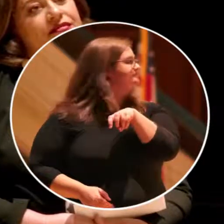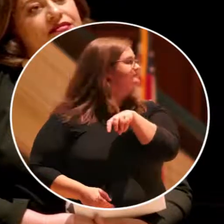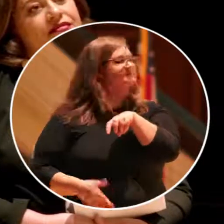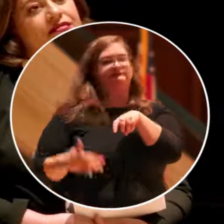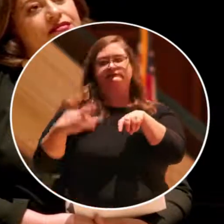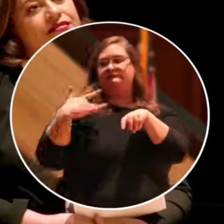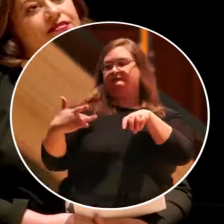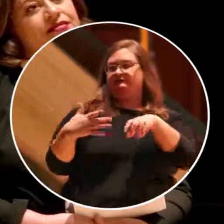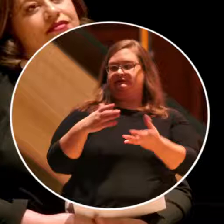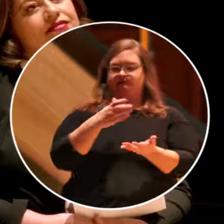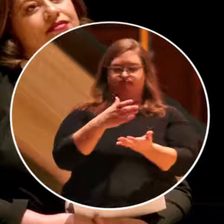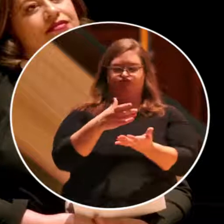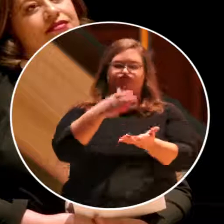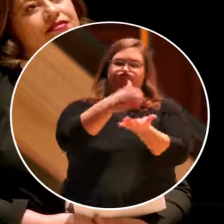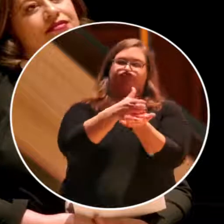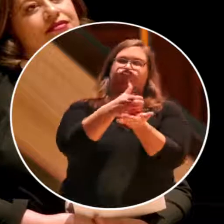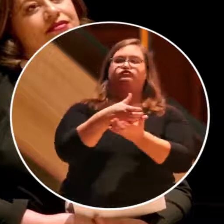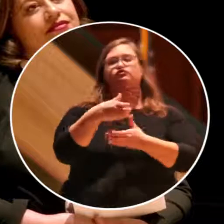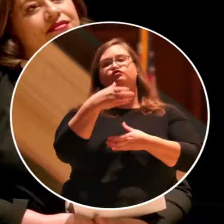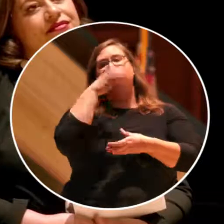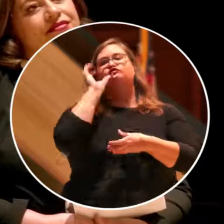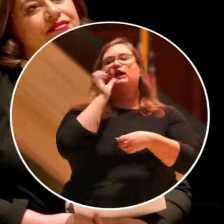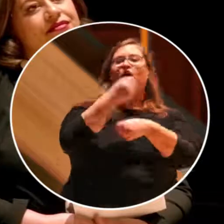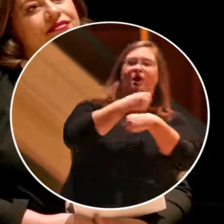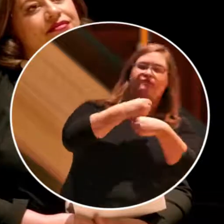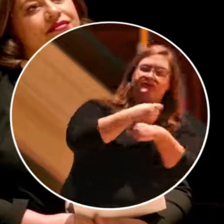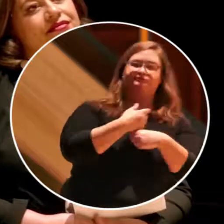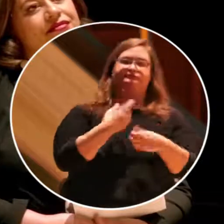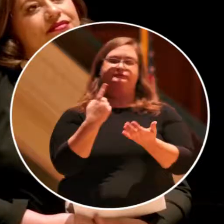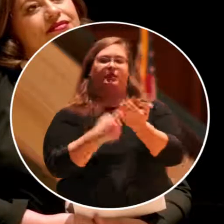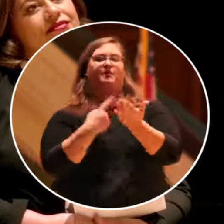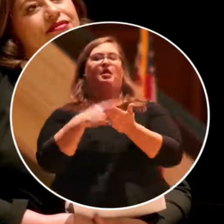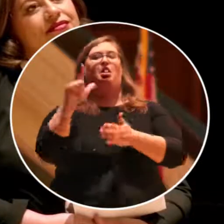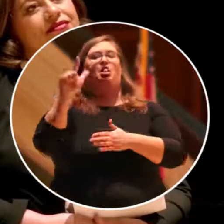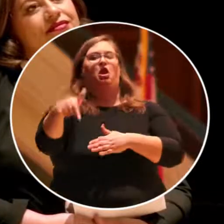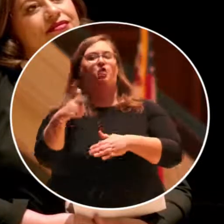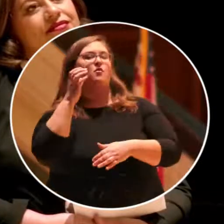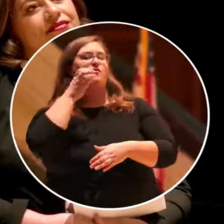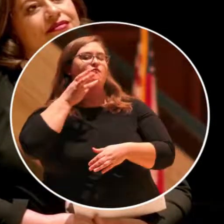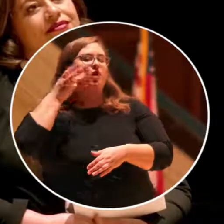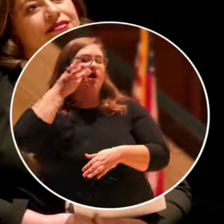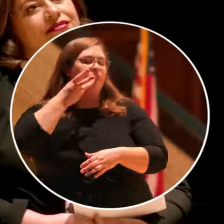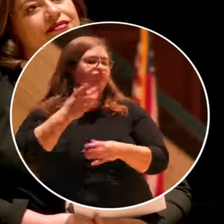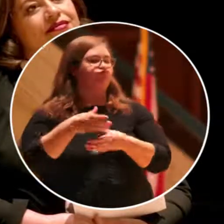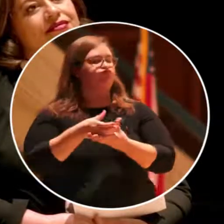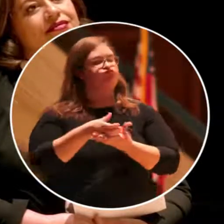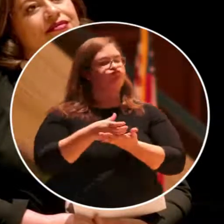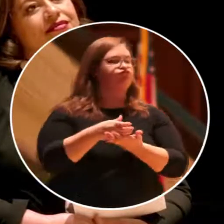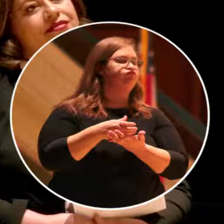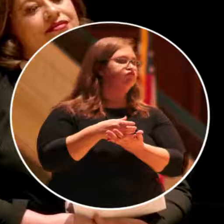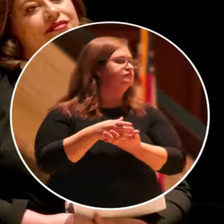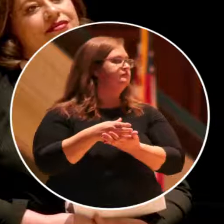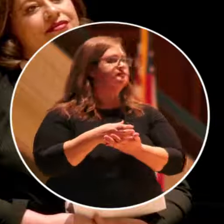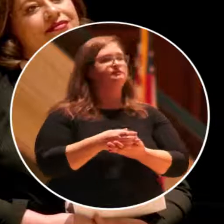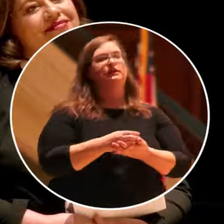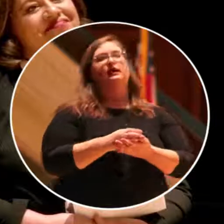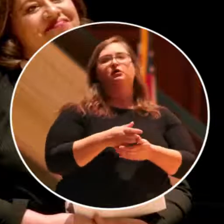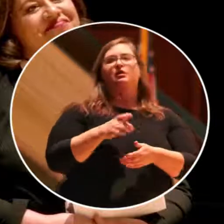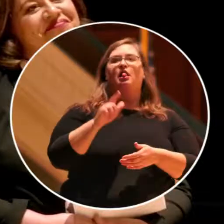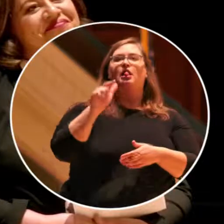or wine, depending on the time of day. In the morning, she would sit silently and listen to